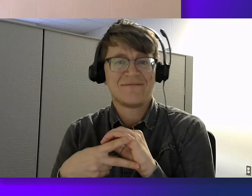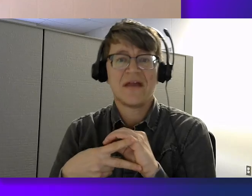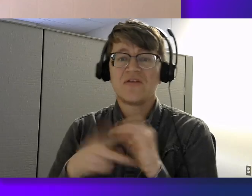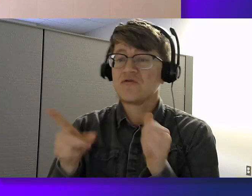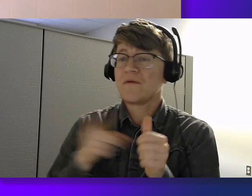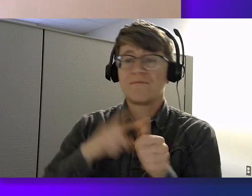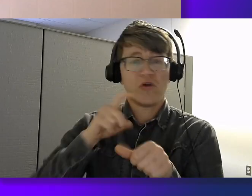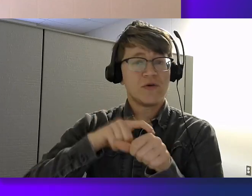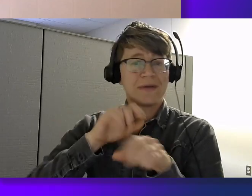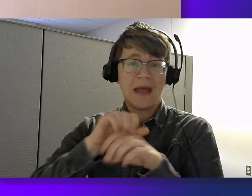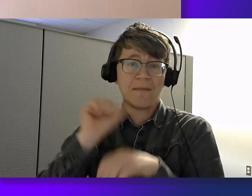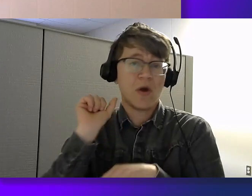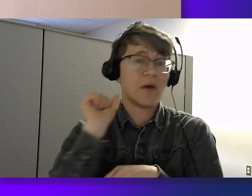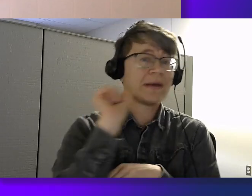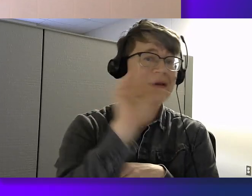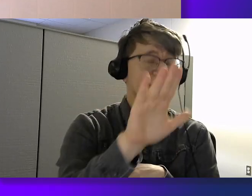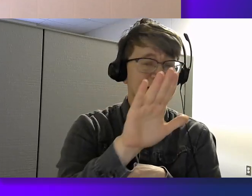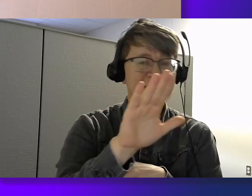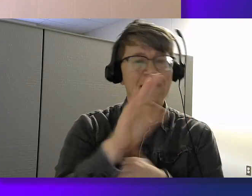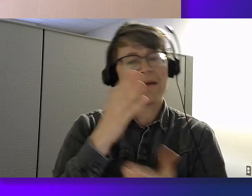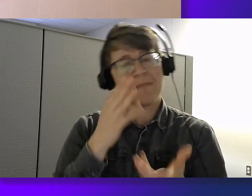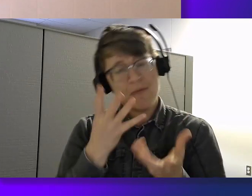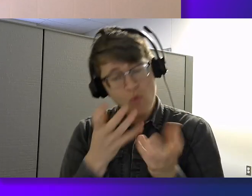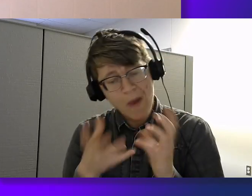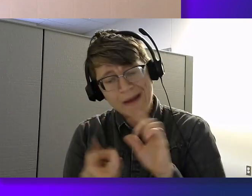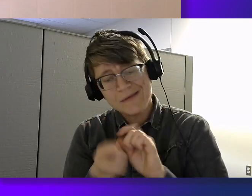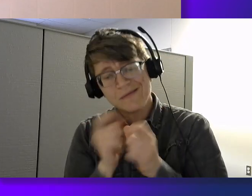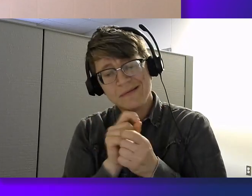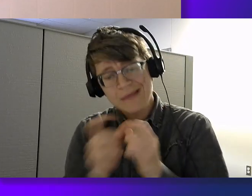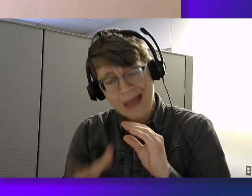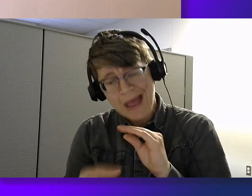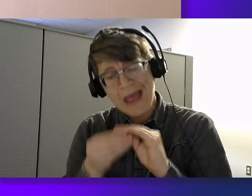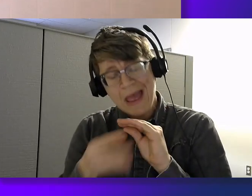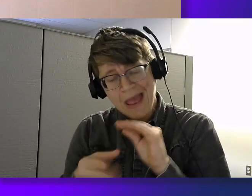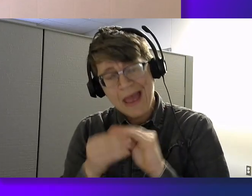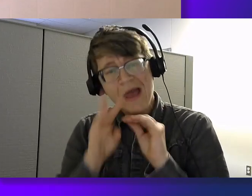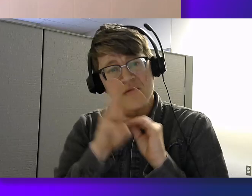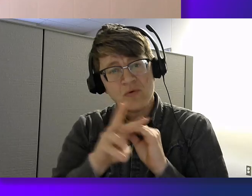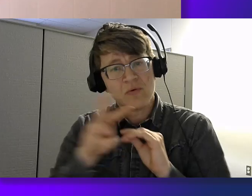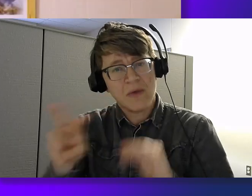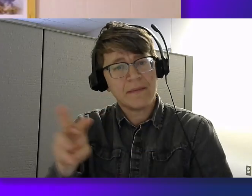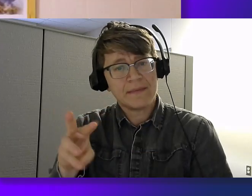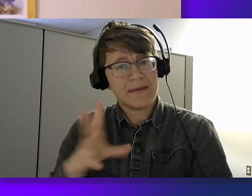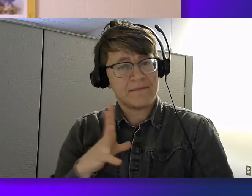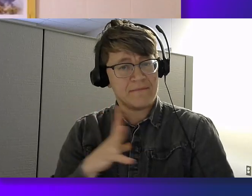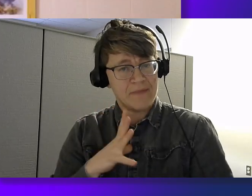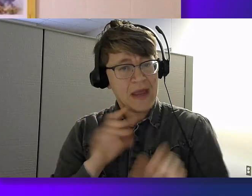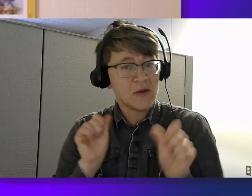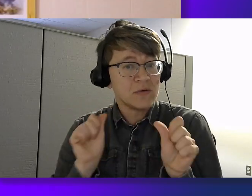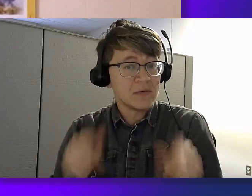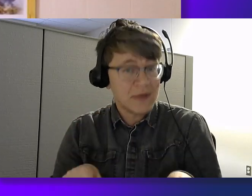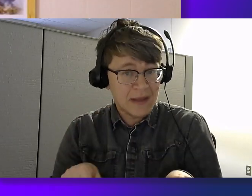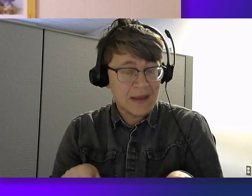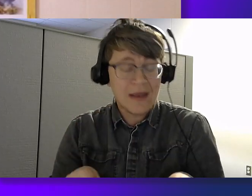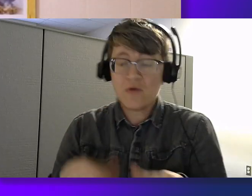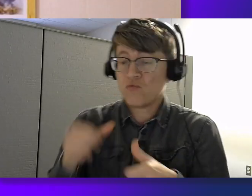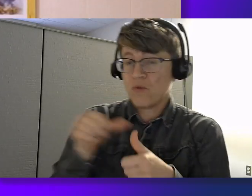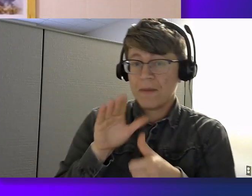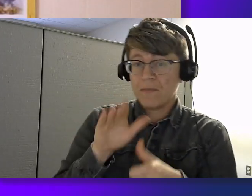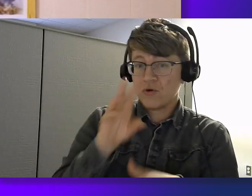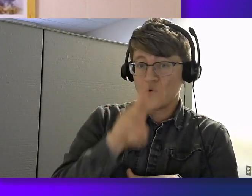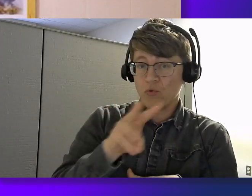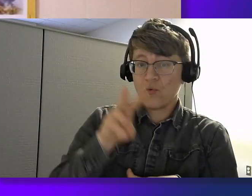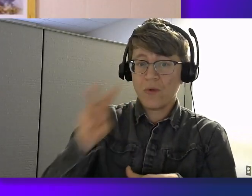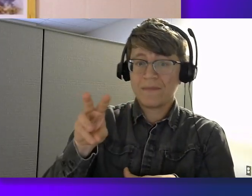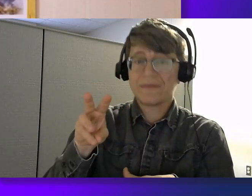first time, chances are that you'll want to add and tweak pages on your website, and that's completely fine. But keep in mind that if your website isn't built